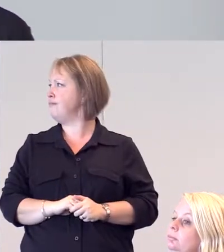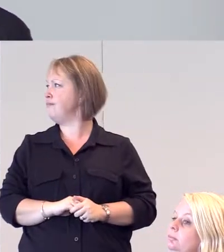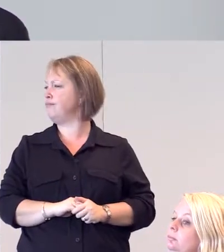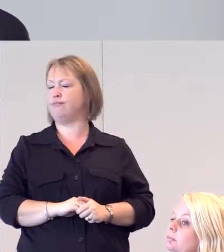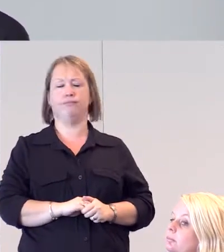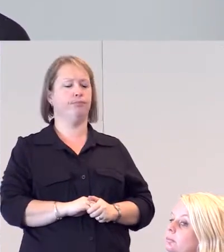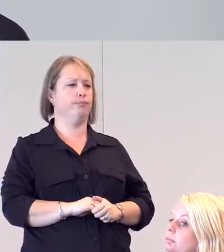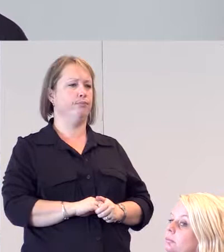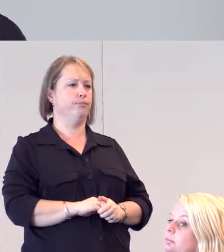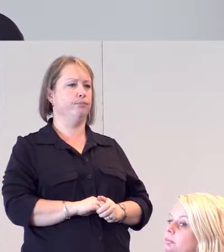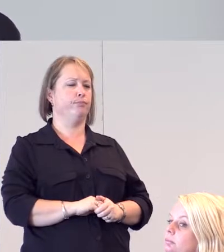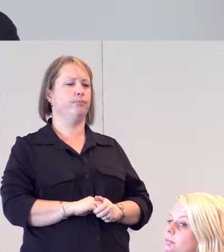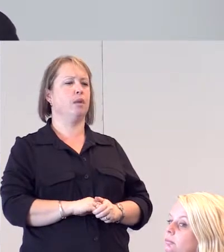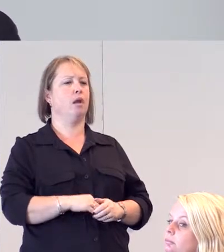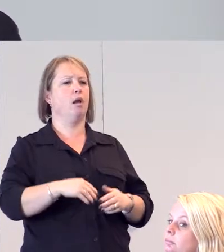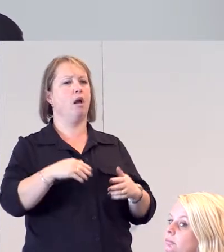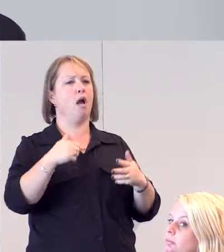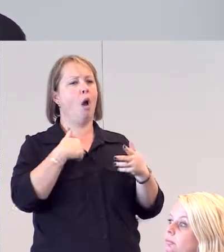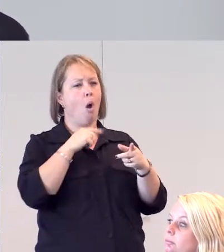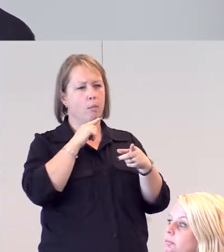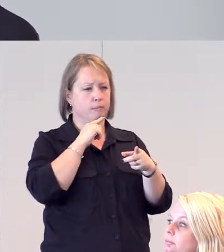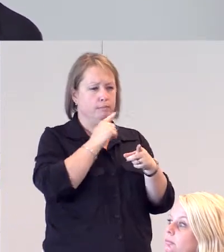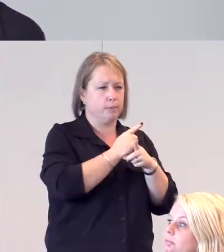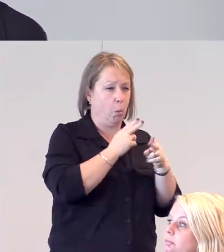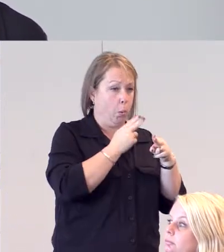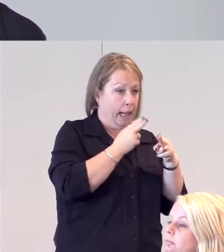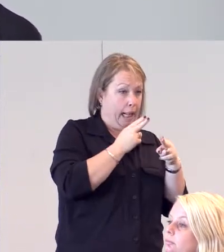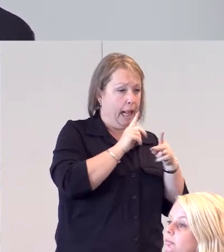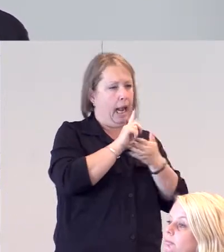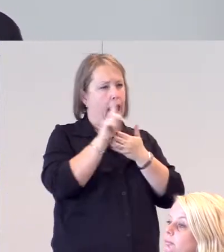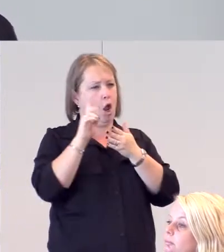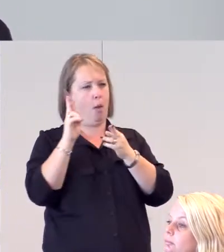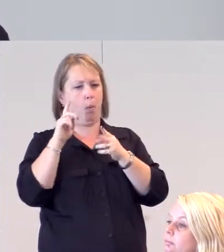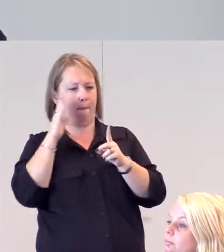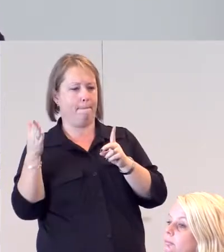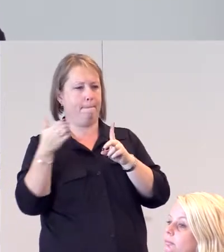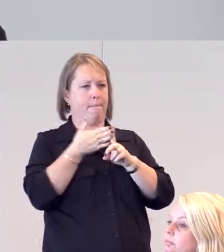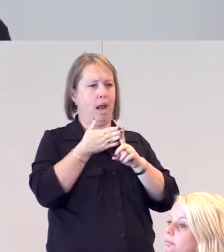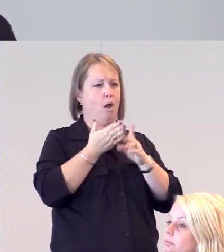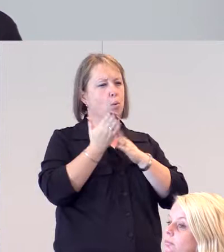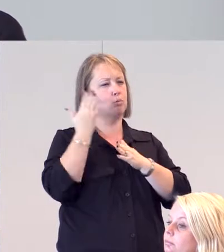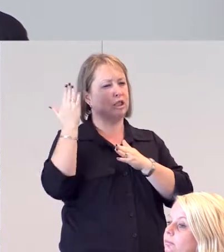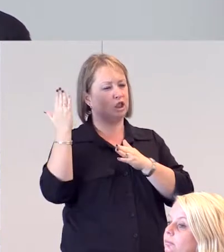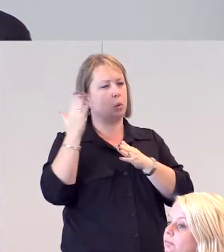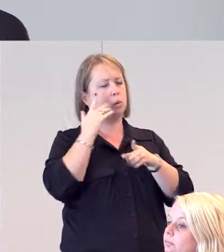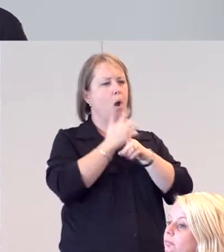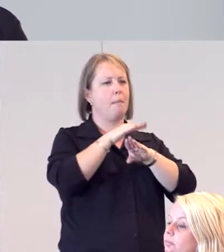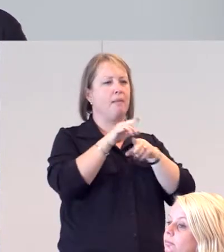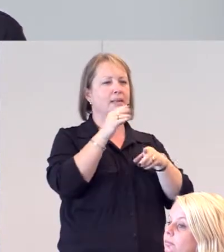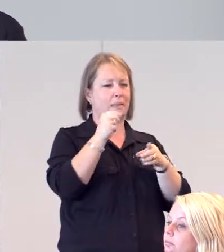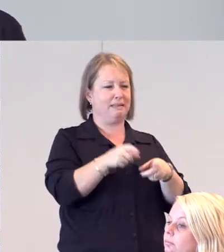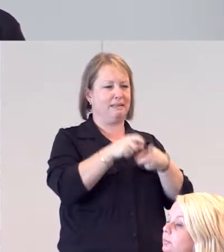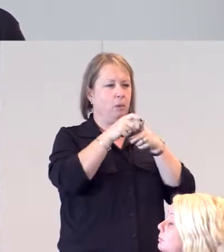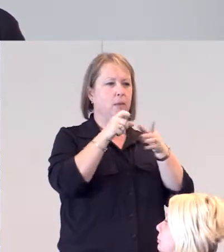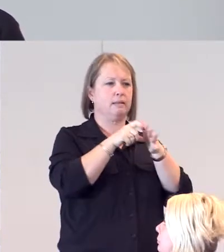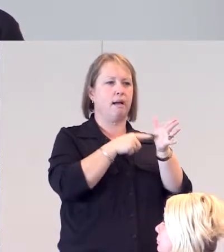I just want to mention this, and then hopefully come back to this later throughout the presentation when we talk about some of the difficulties with the data that